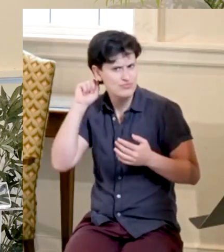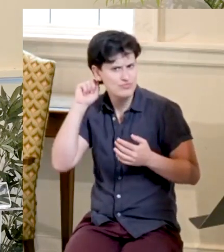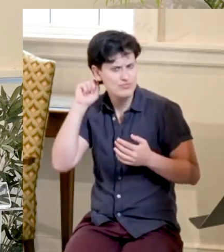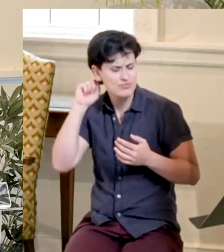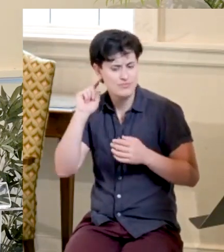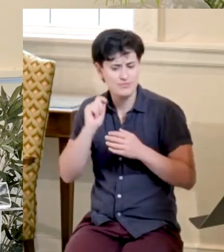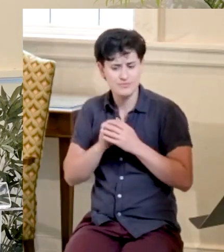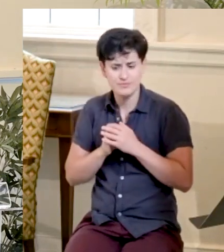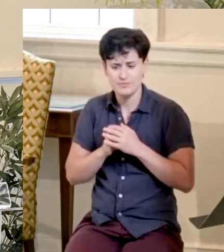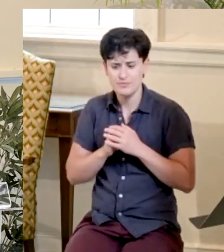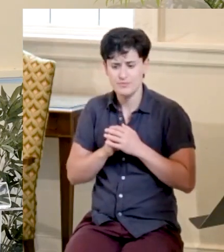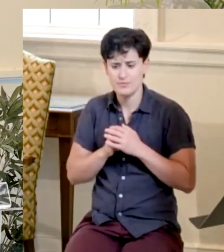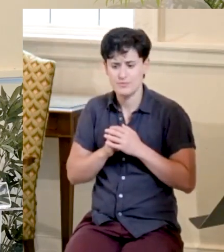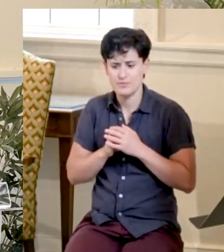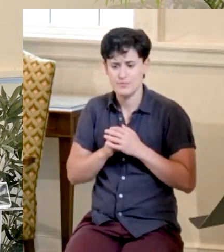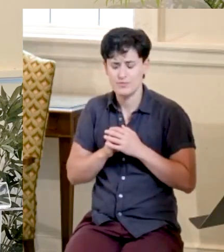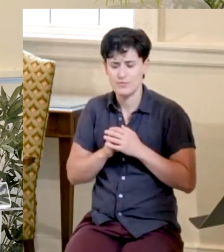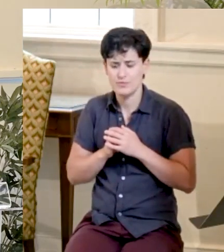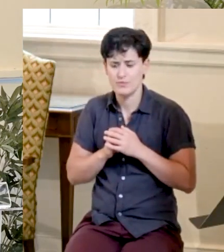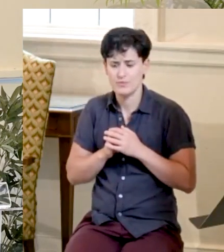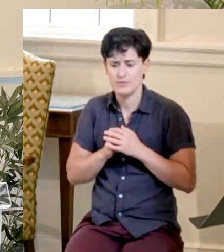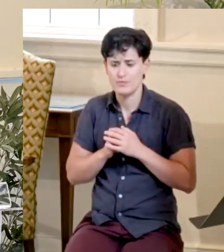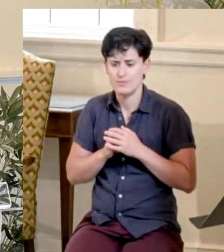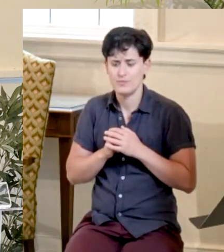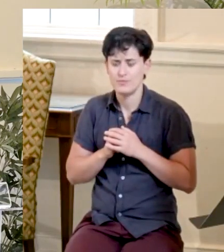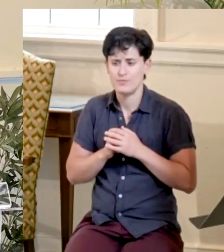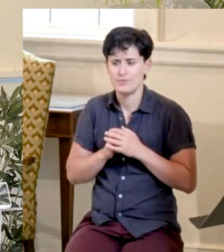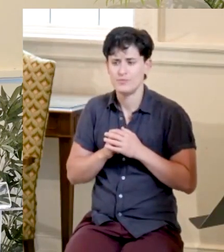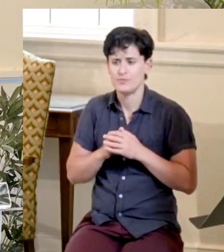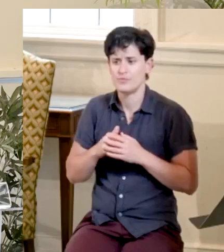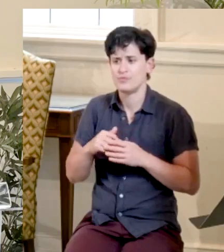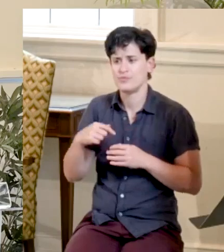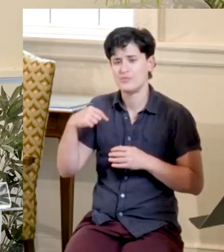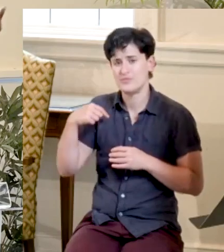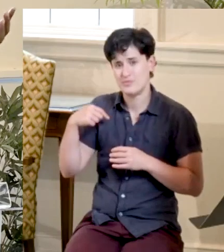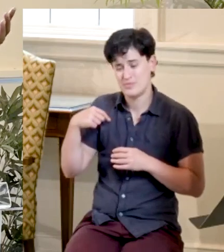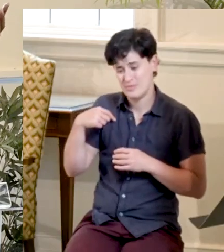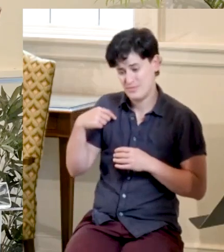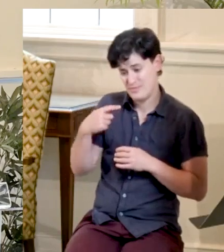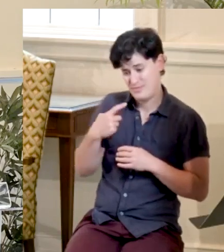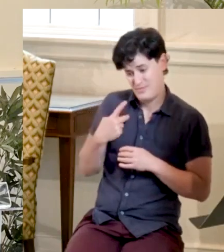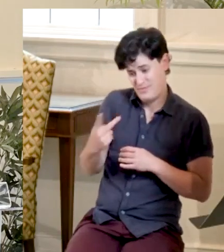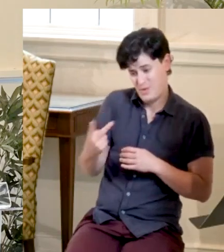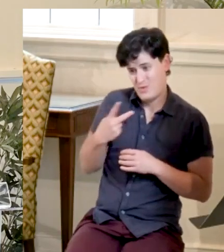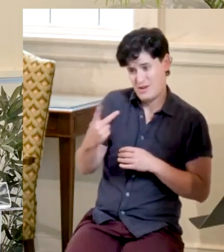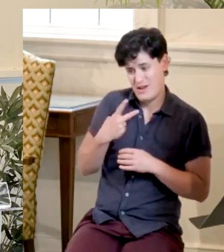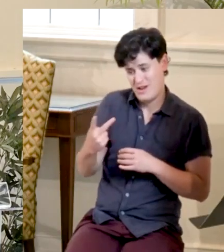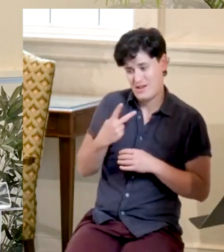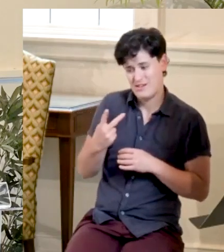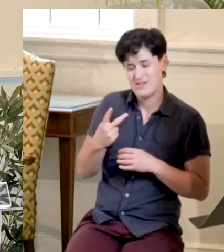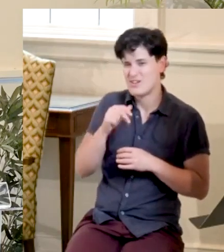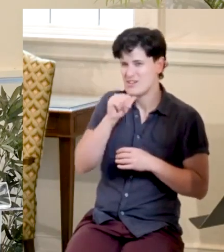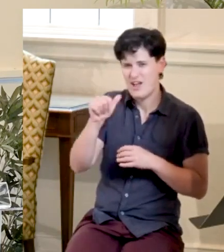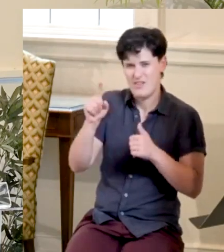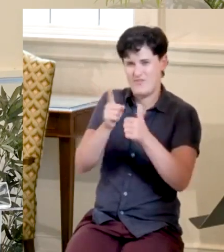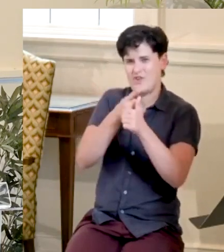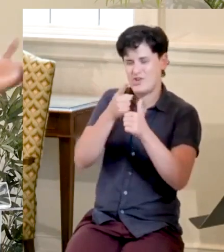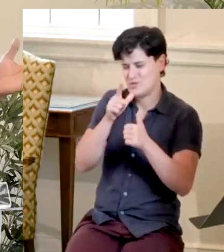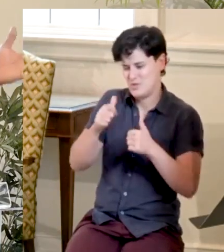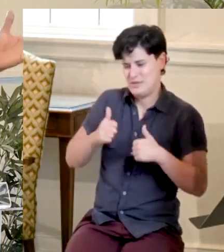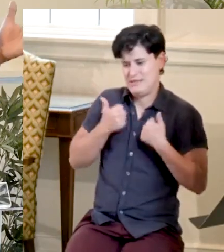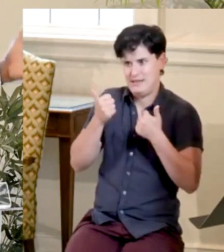And that we were not the first to live lives that didn't go as planned. The ancient